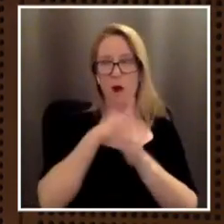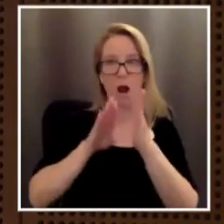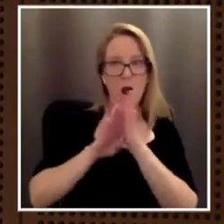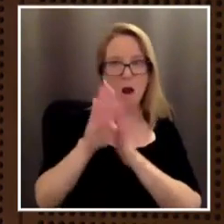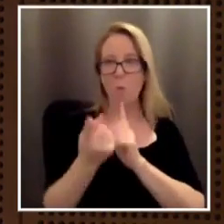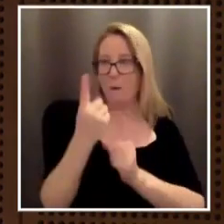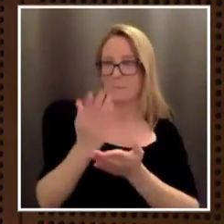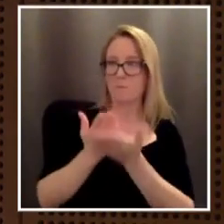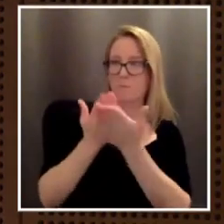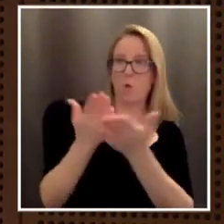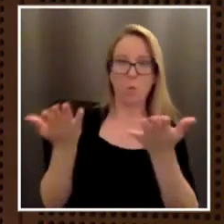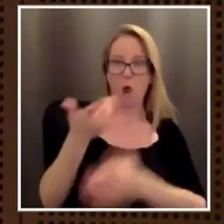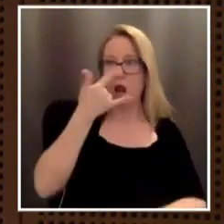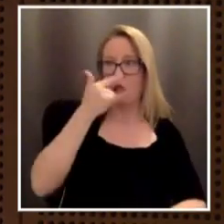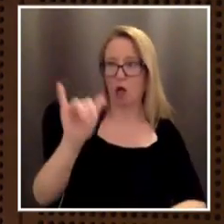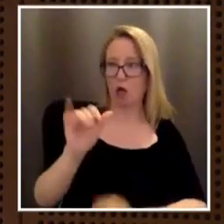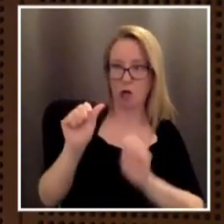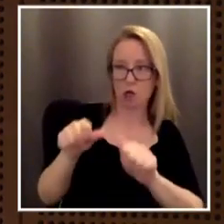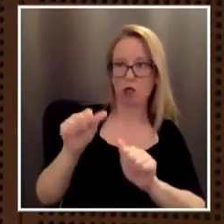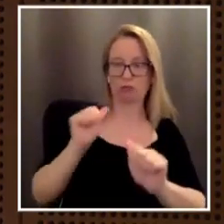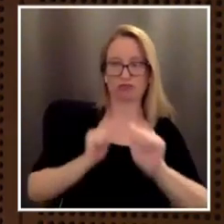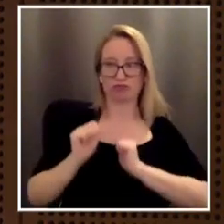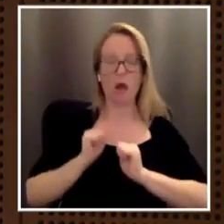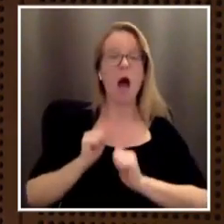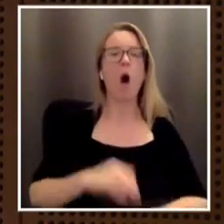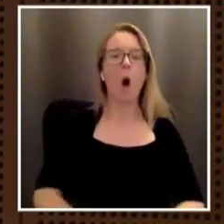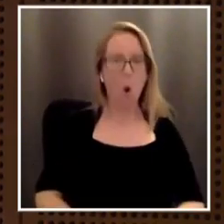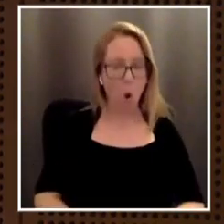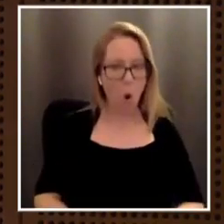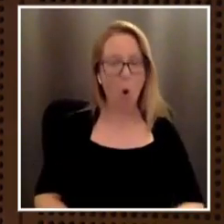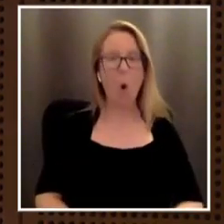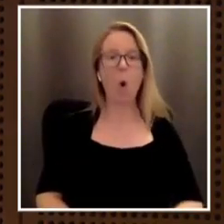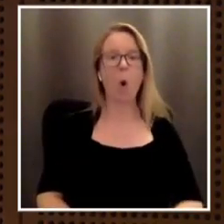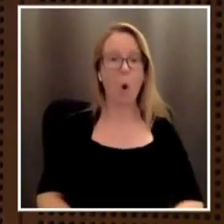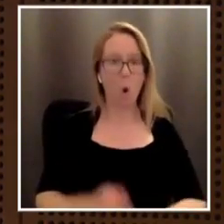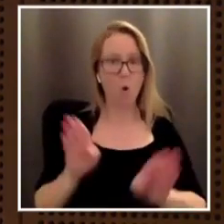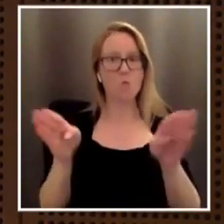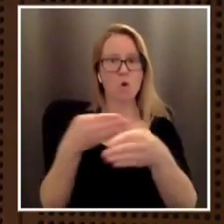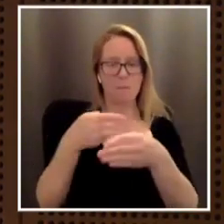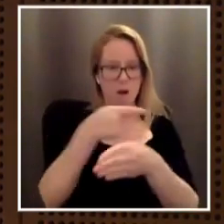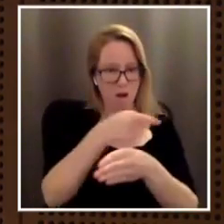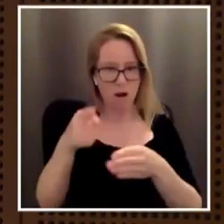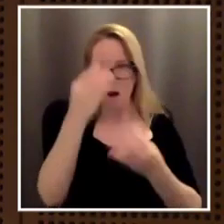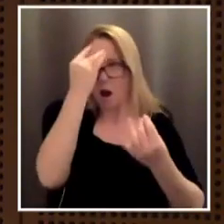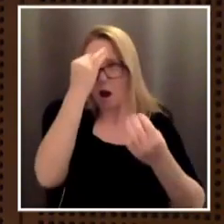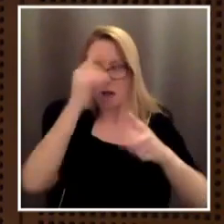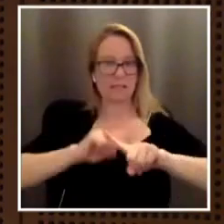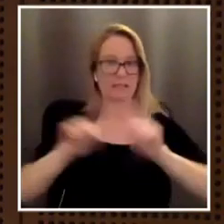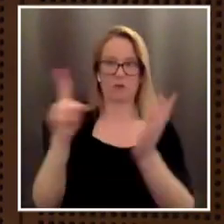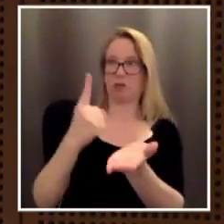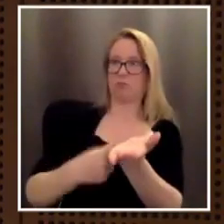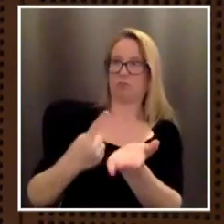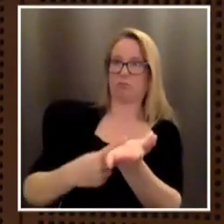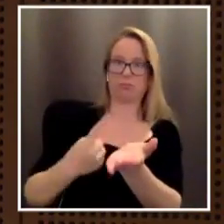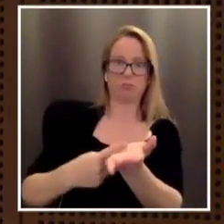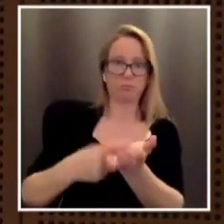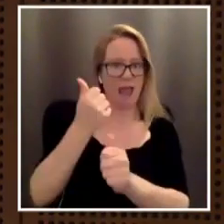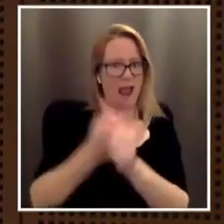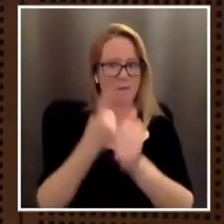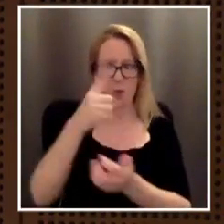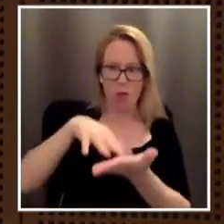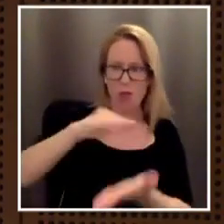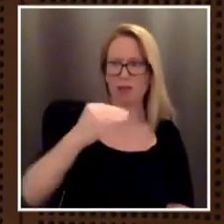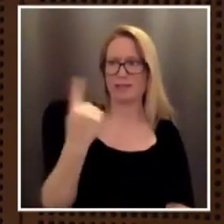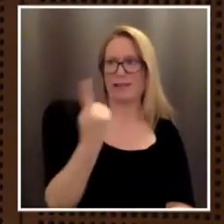proposal about what that could be. It definitely opened the room to a completely different discussion, and everybody learned